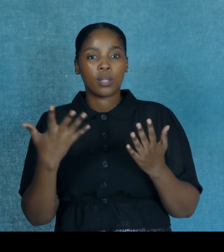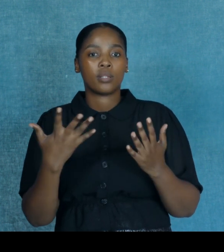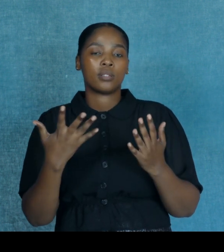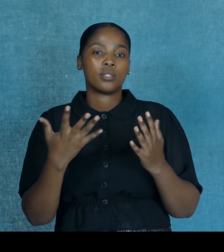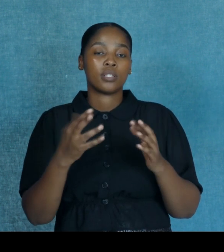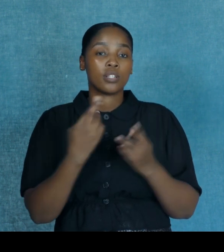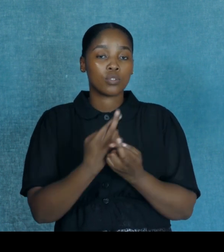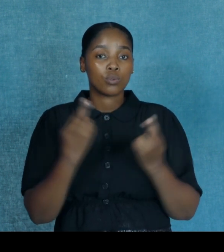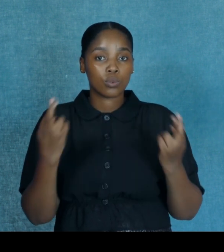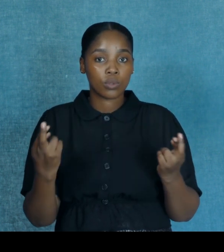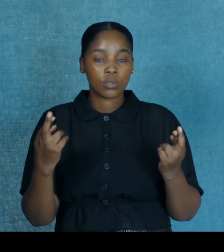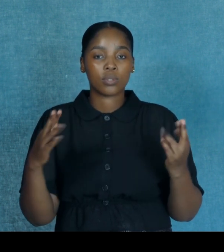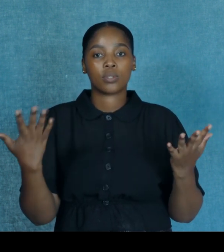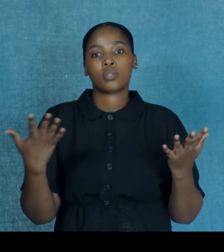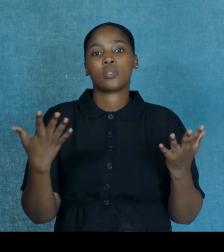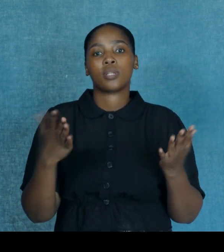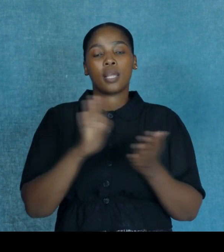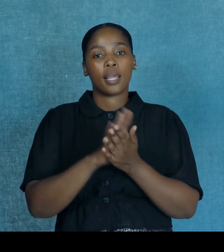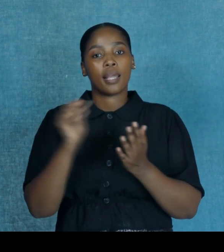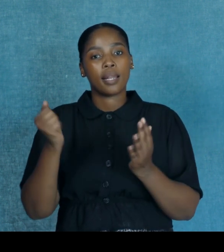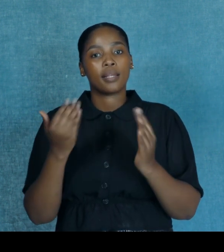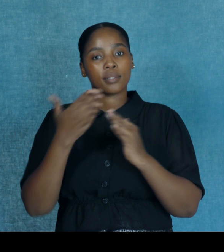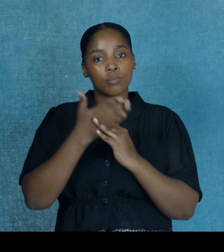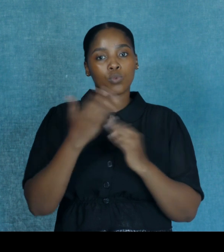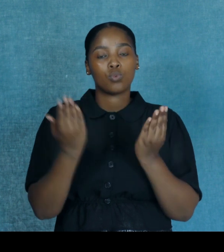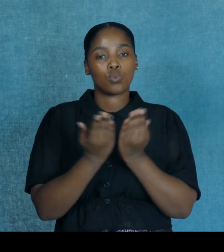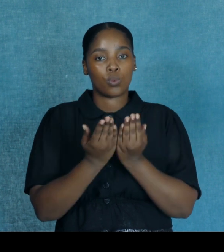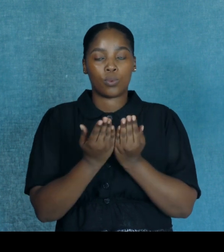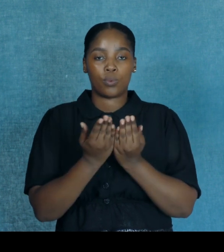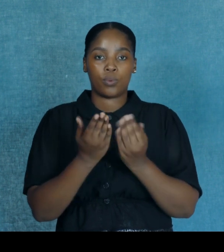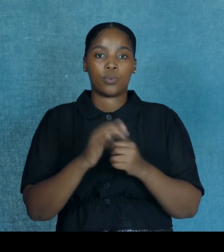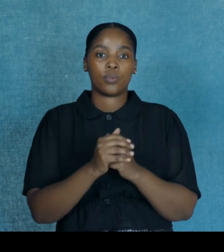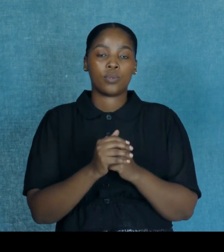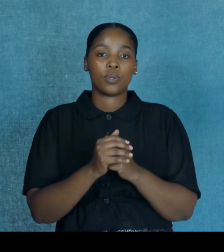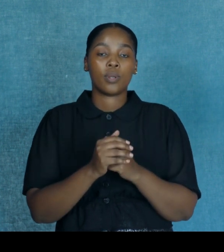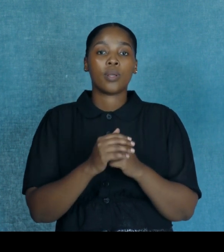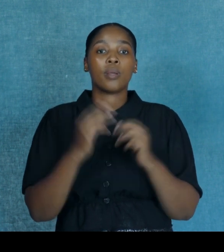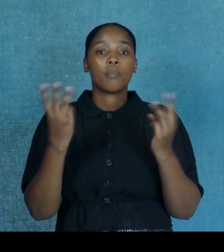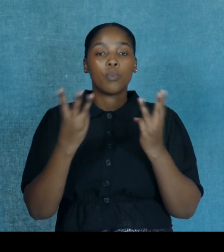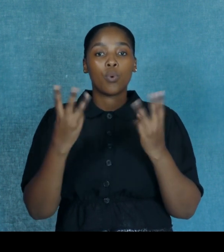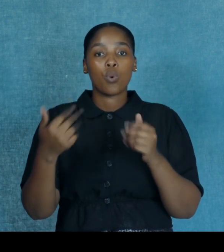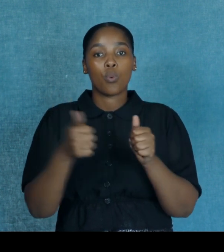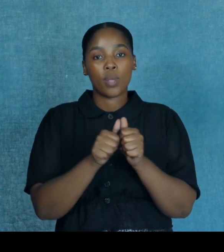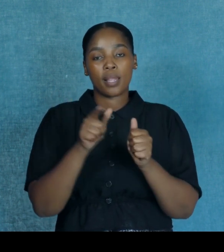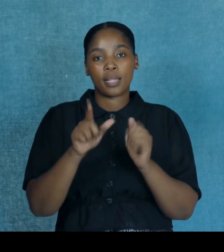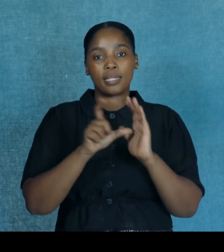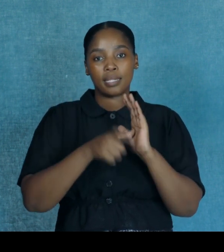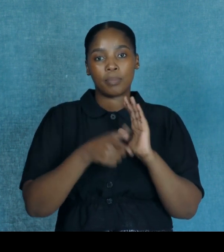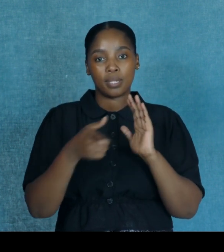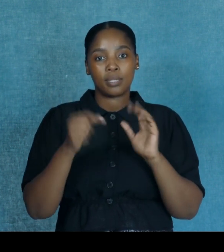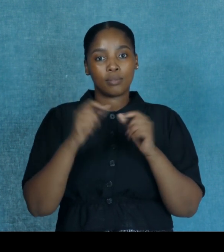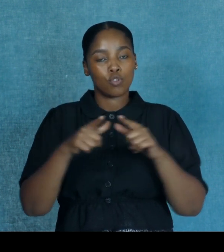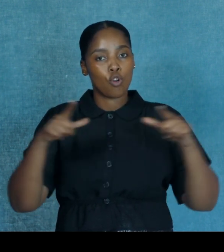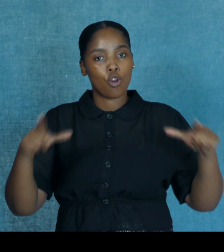conditions, and an inaccessible mainstream schooling system, persons with disabilities by and large do not receive